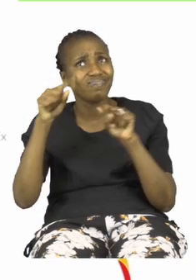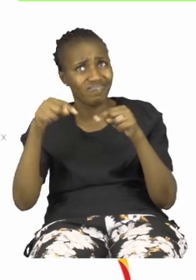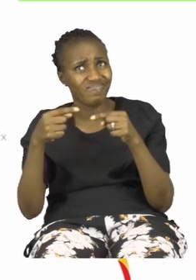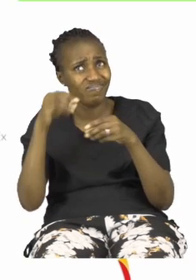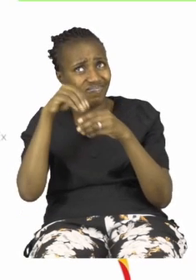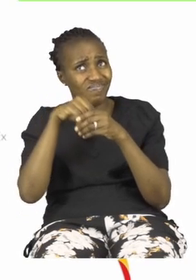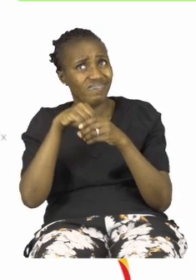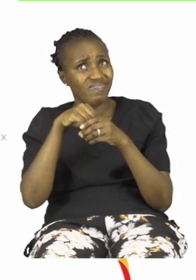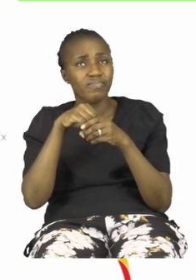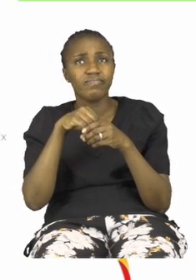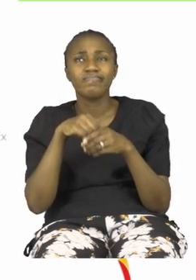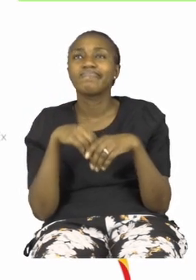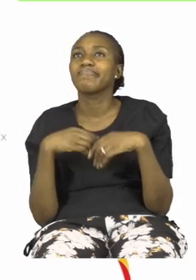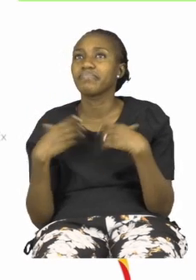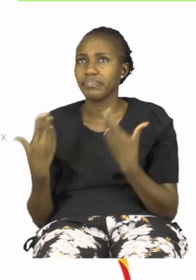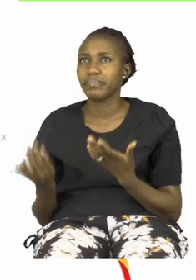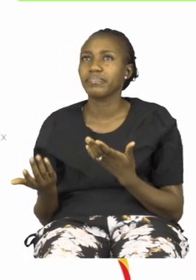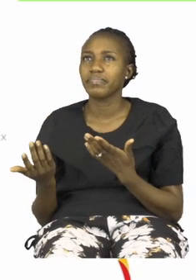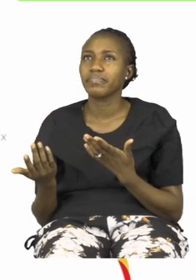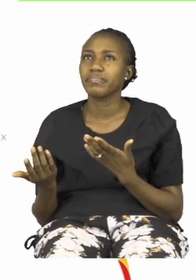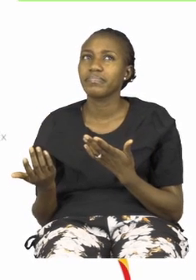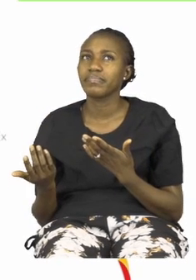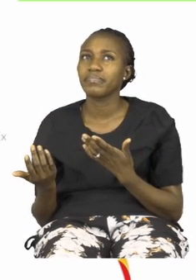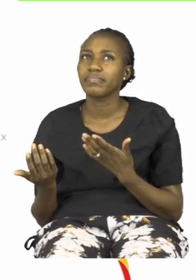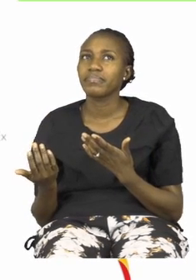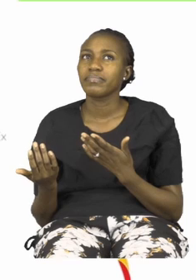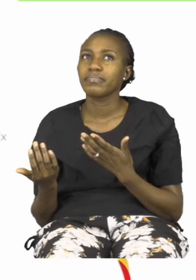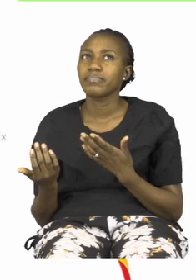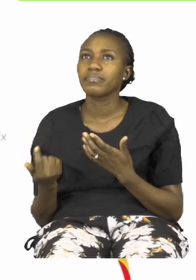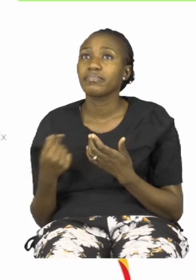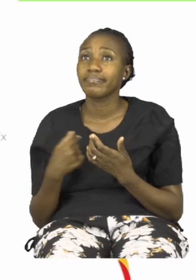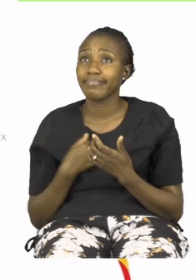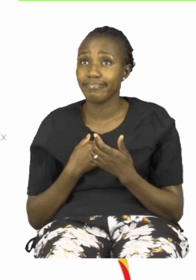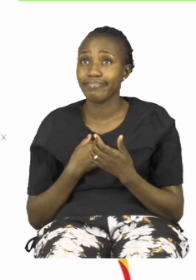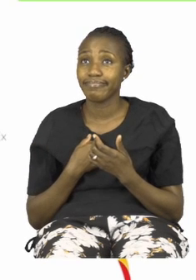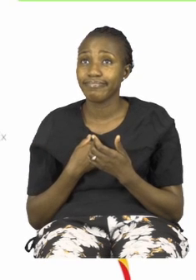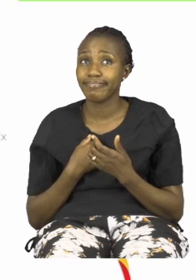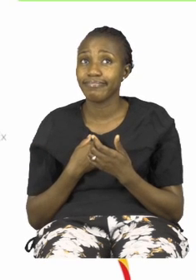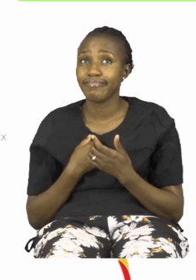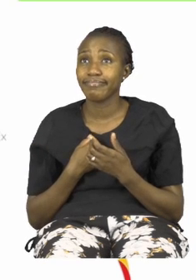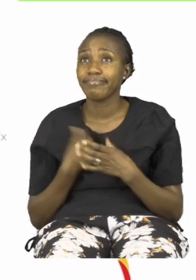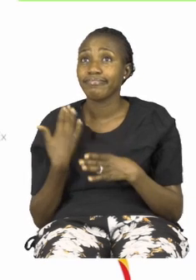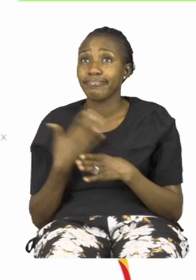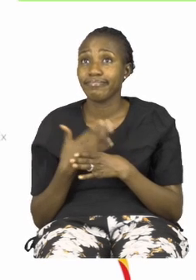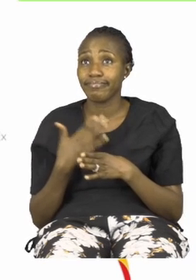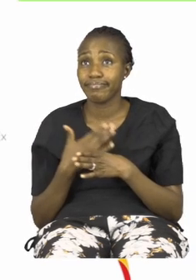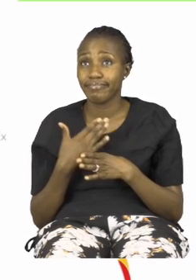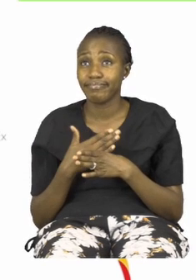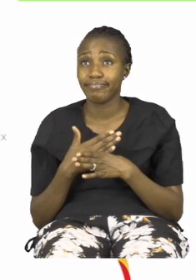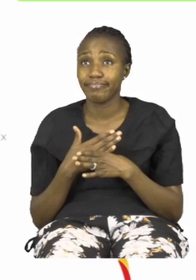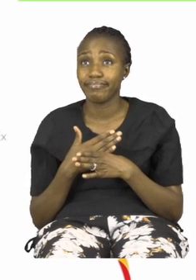e-athlete? Well, other than just doing like personal workouts and whatsoever,